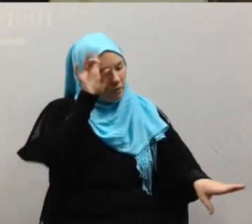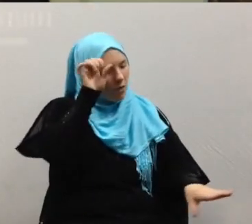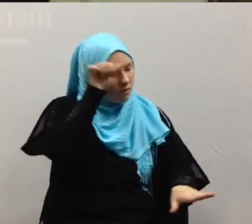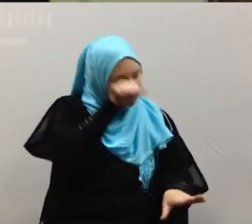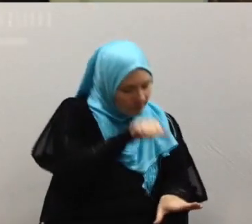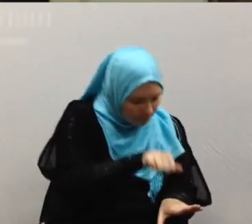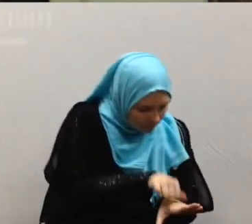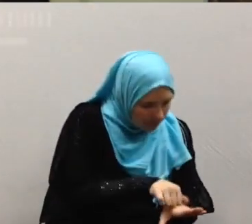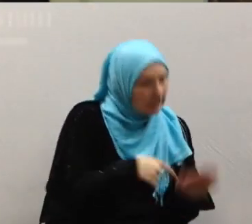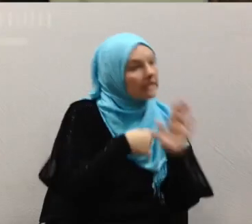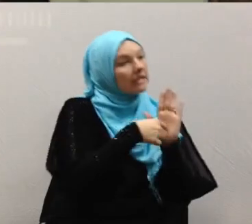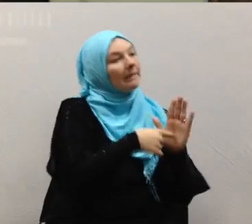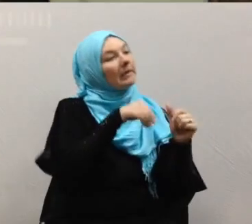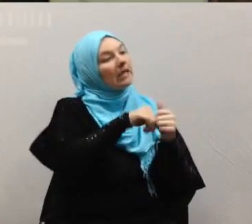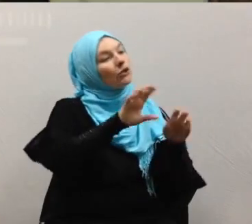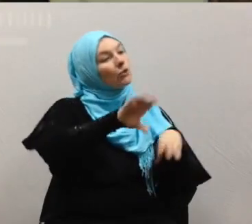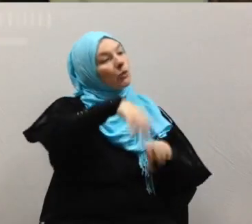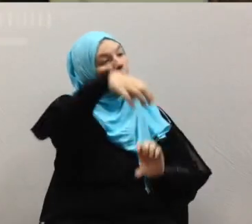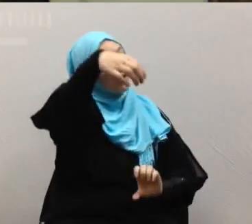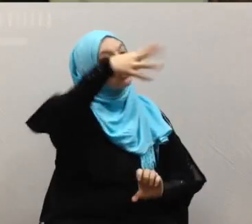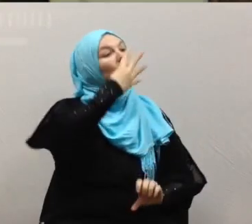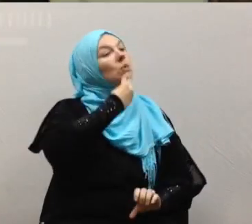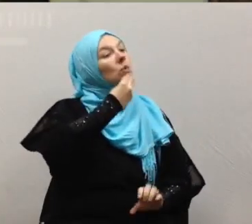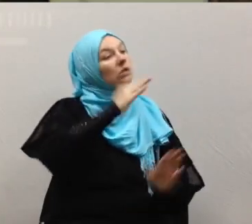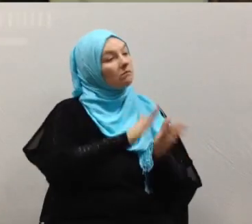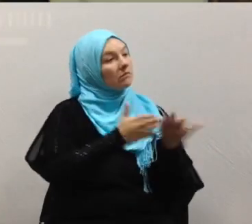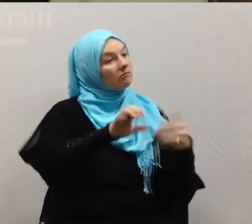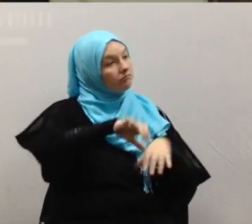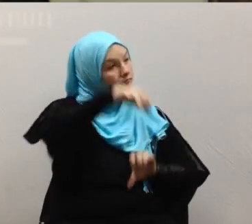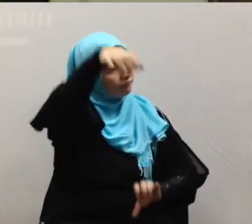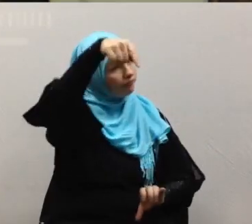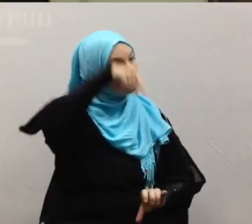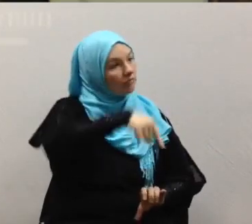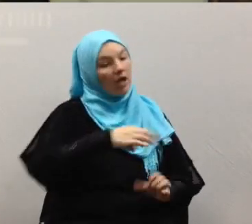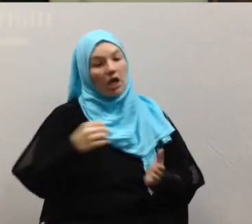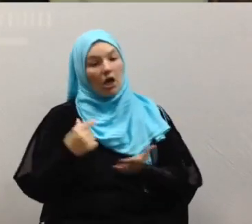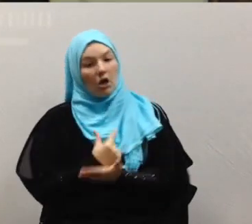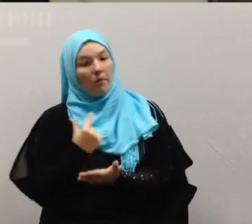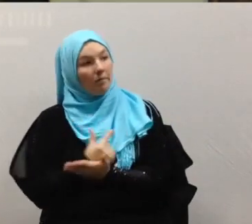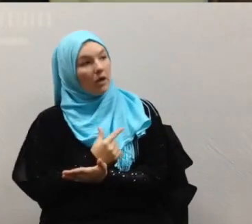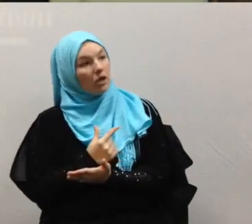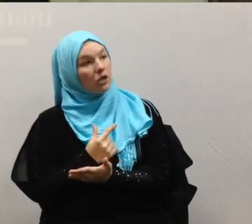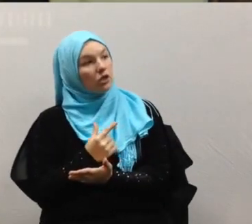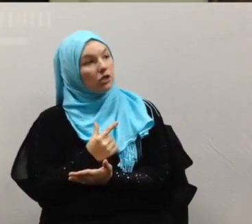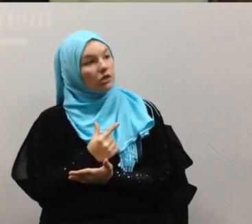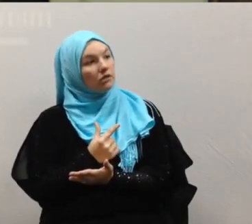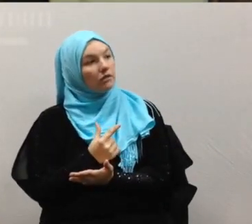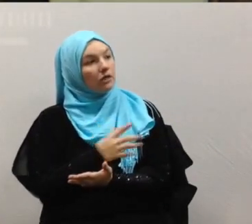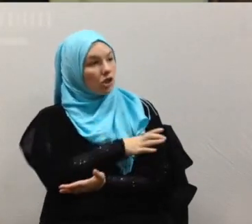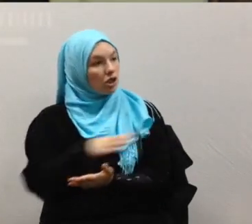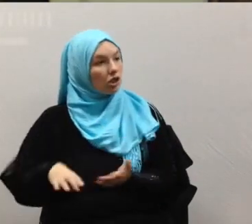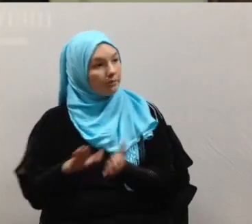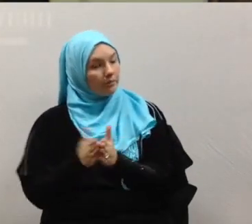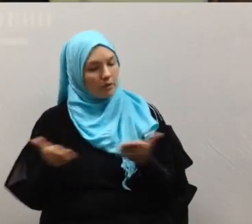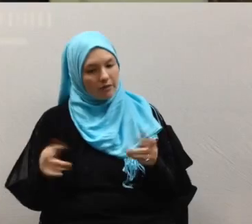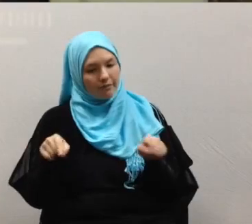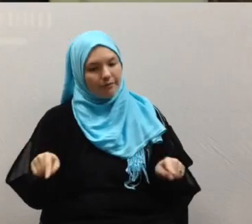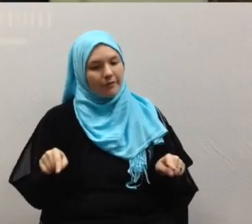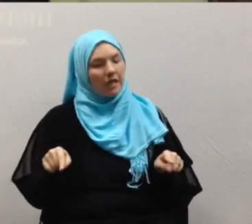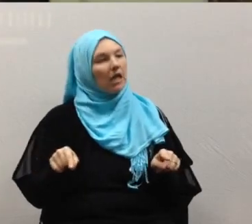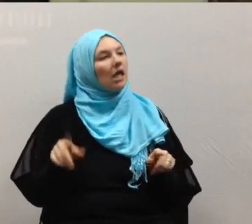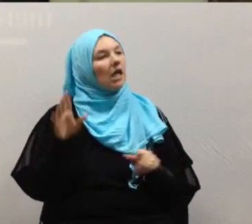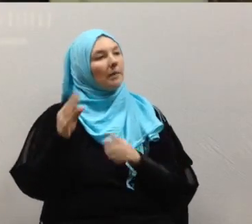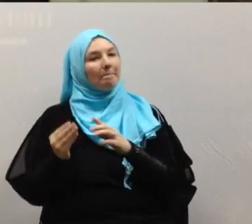the Gospel is like a plant that branched out, and this branch became stronger and